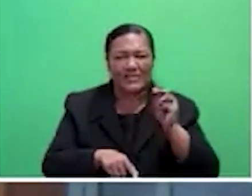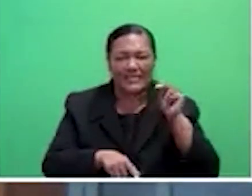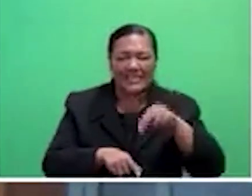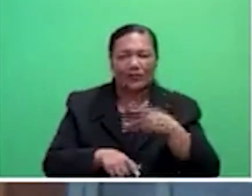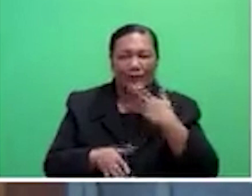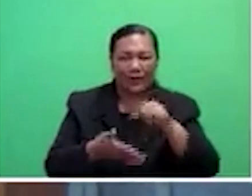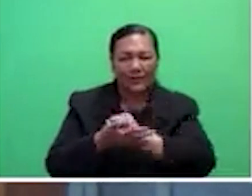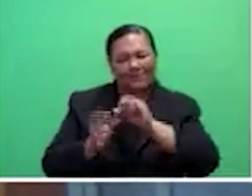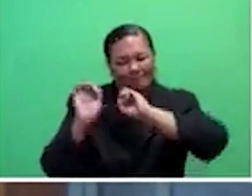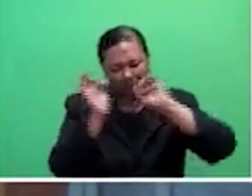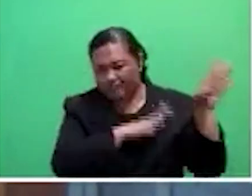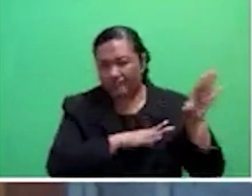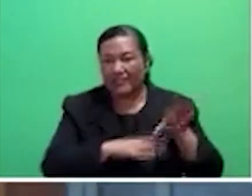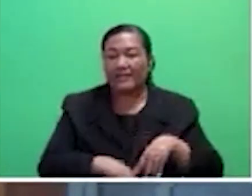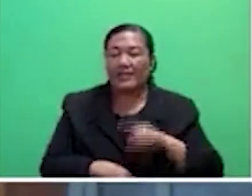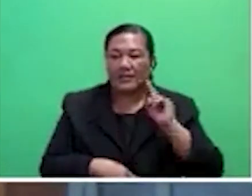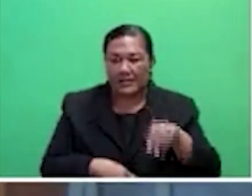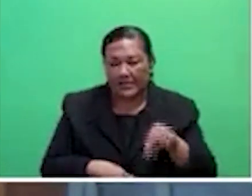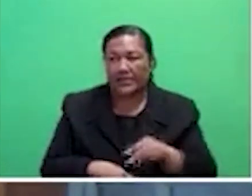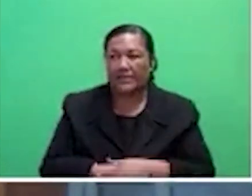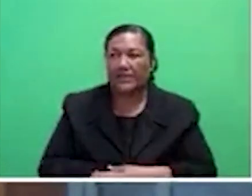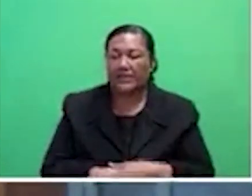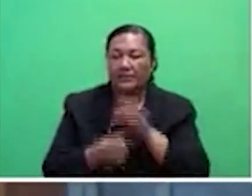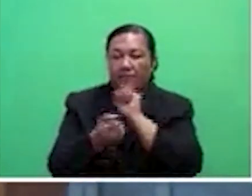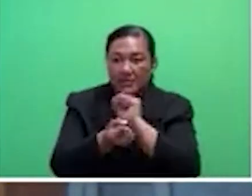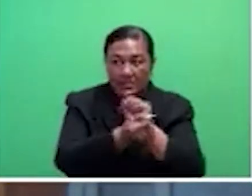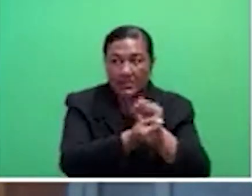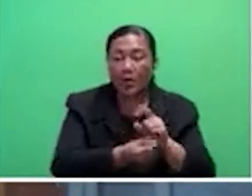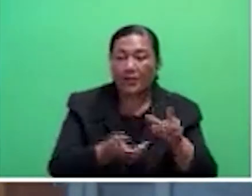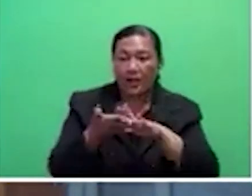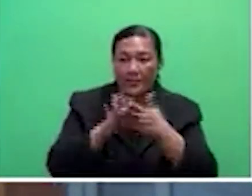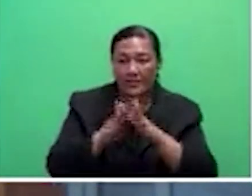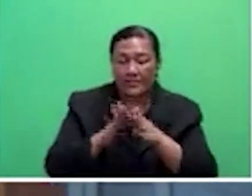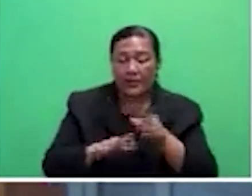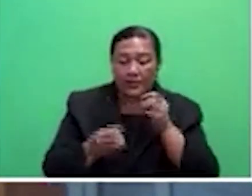non-Indigenous communities, political prisoners and their communities as we prepare for the Commission.